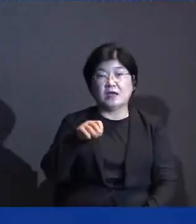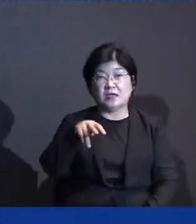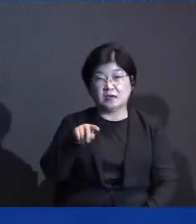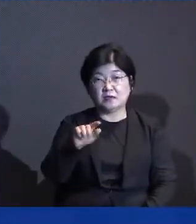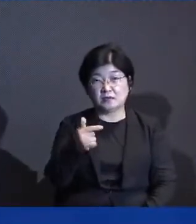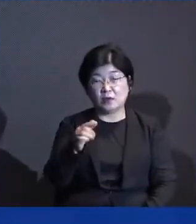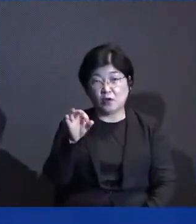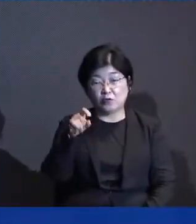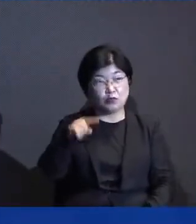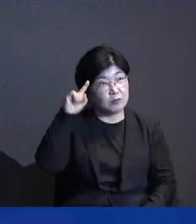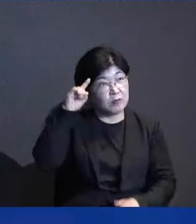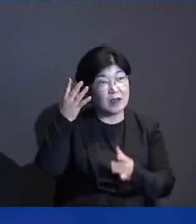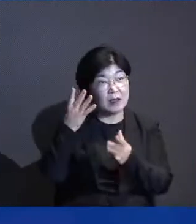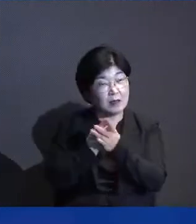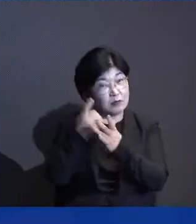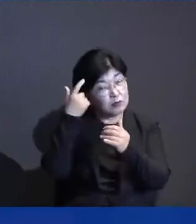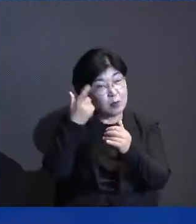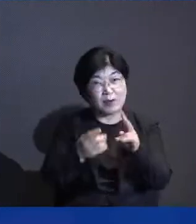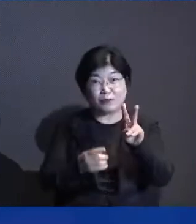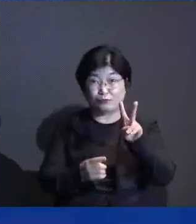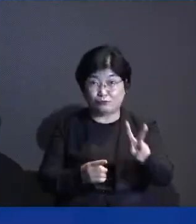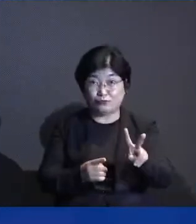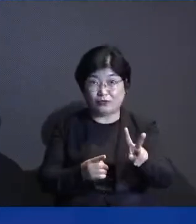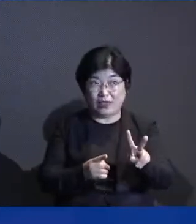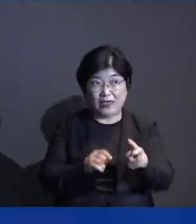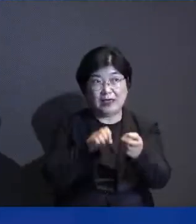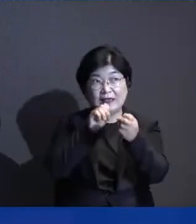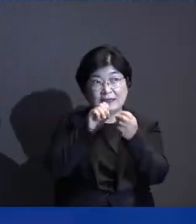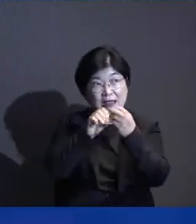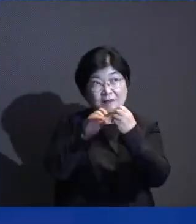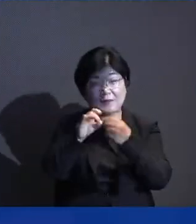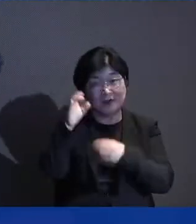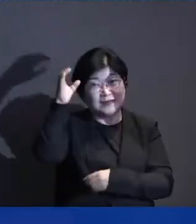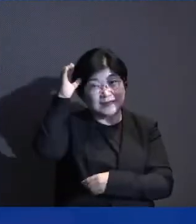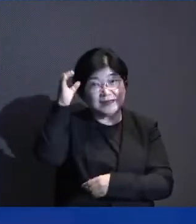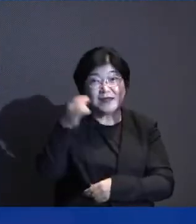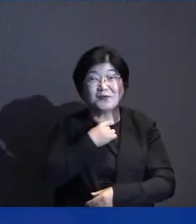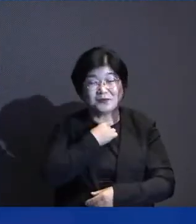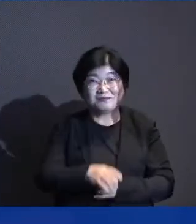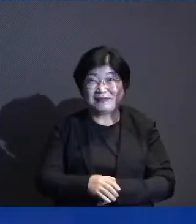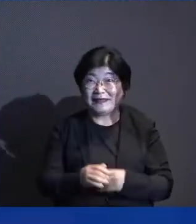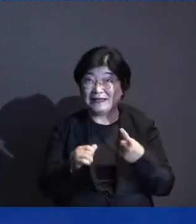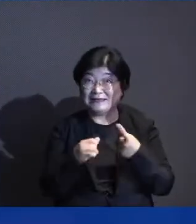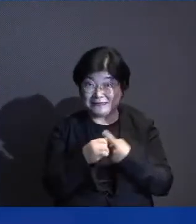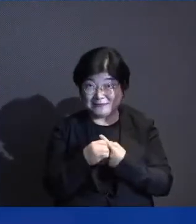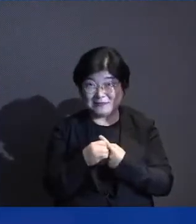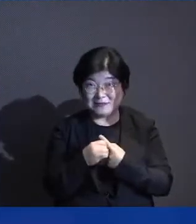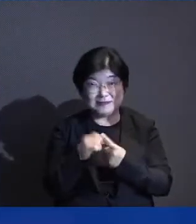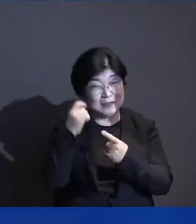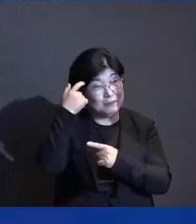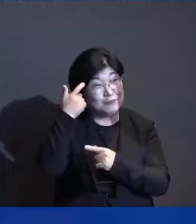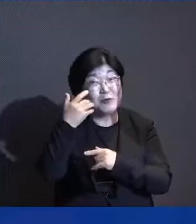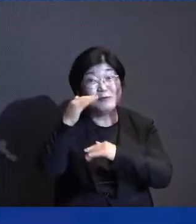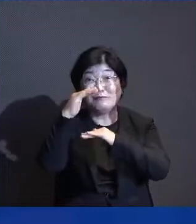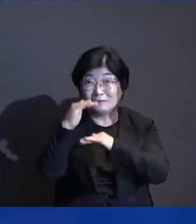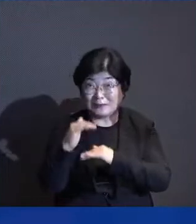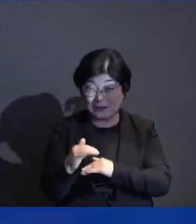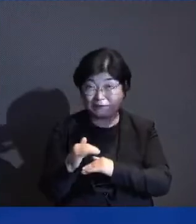the answered session. So the first question for Dr. Sunwoo Lee